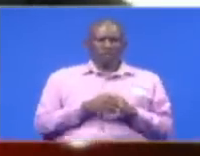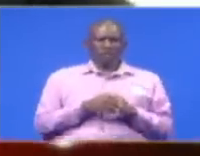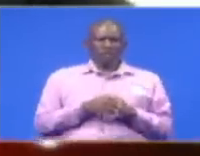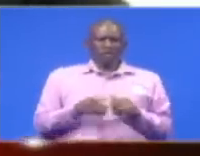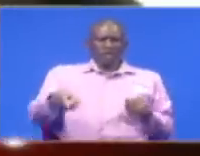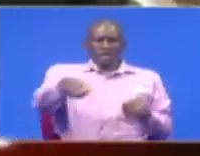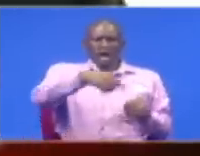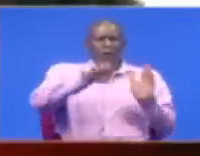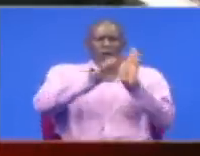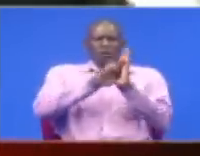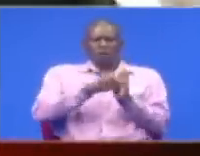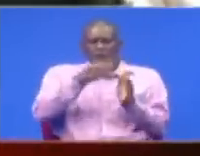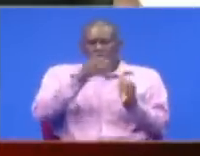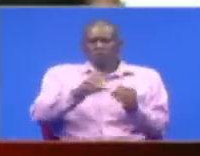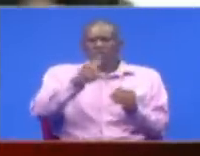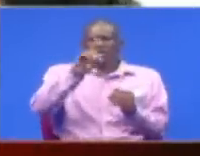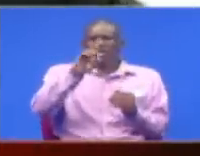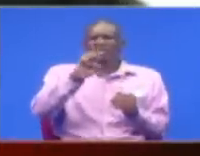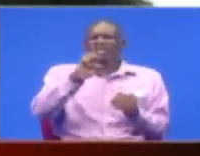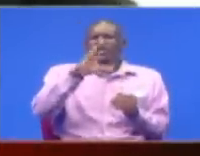our law, decolonizing.